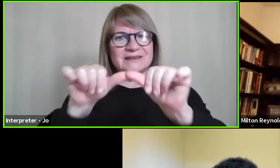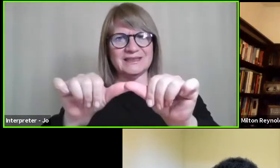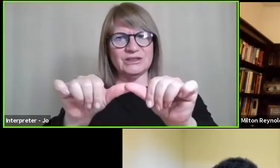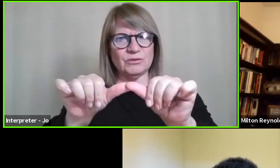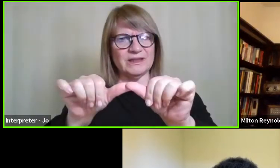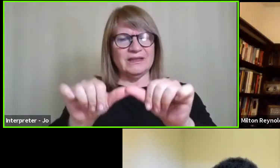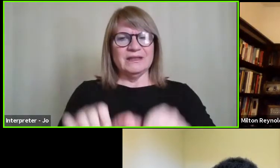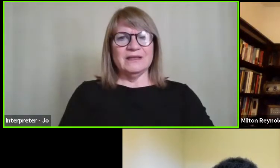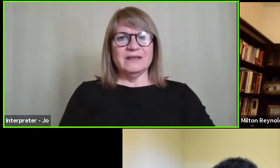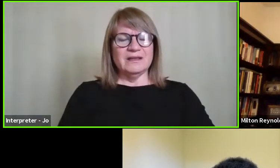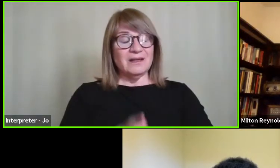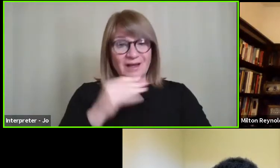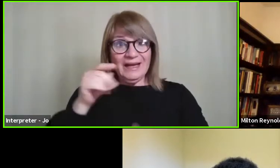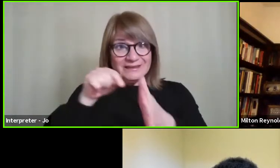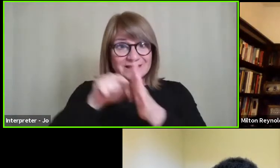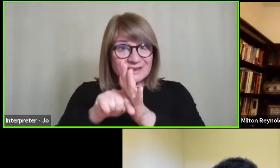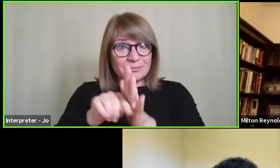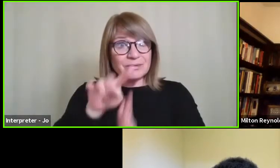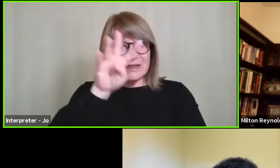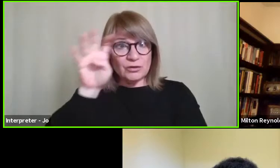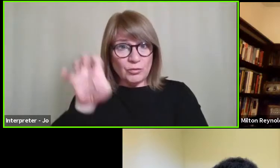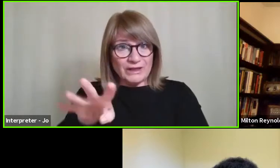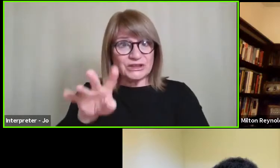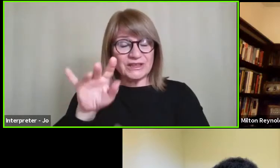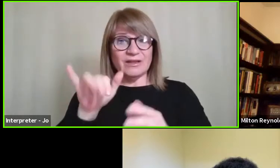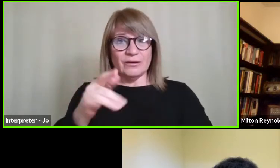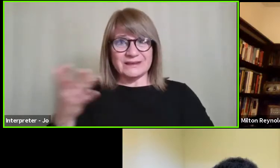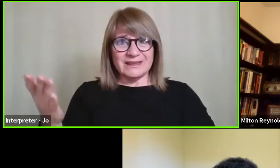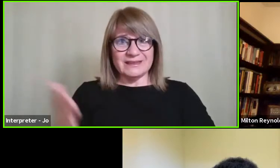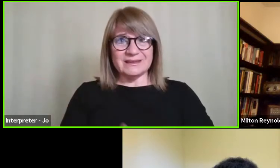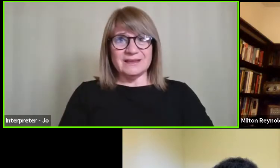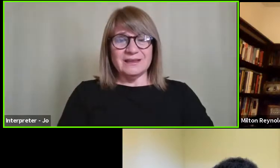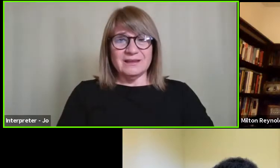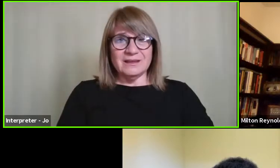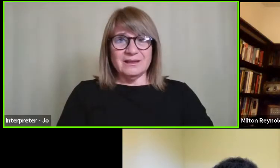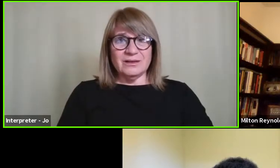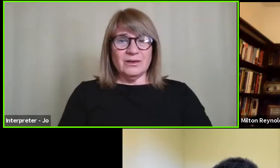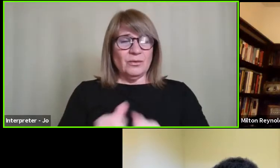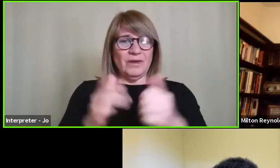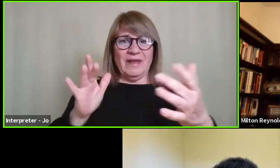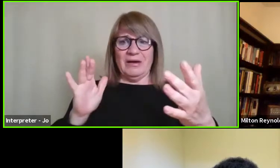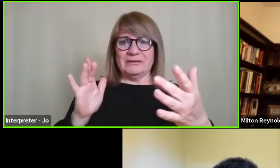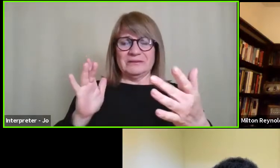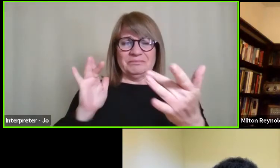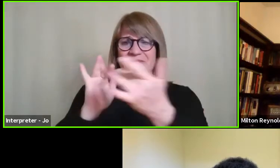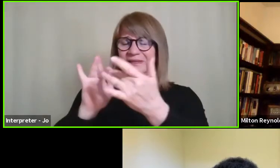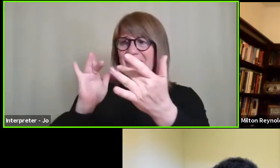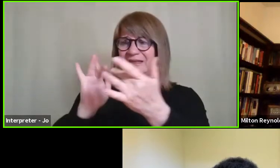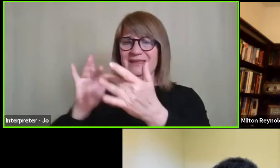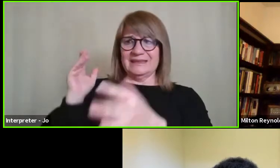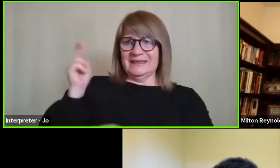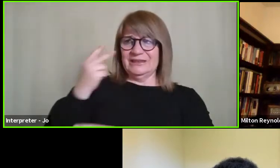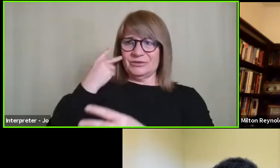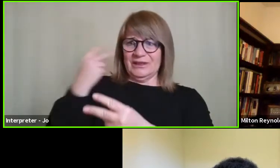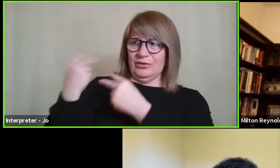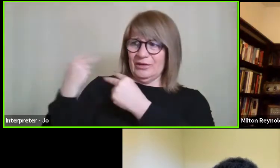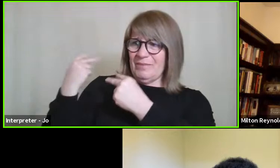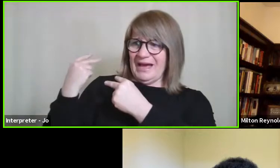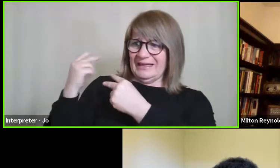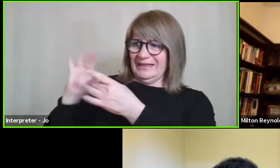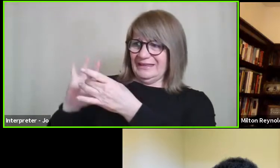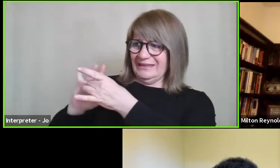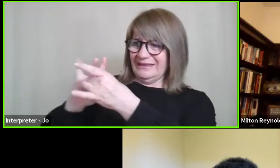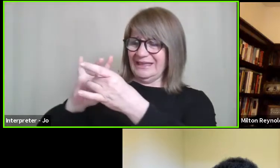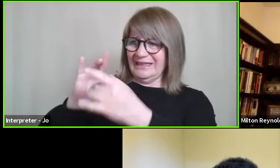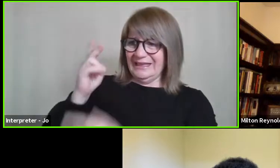in a deep way and so without having access to the history it's just very difficult to get back into that process because in fact we may need to